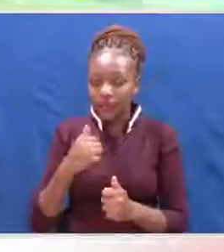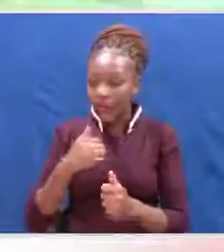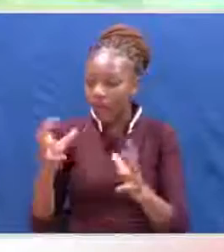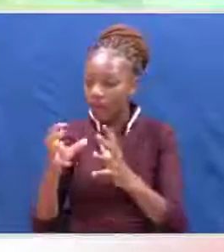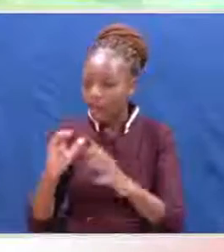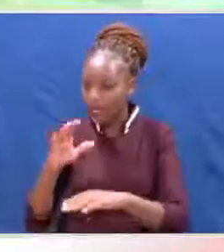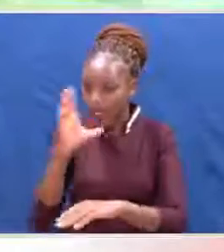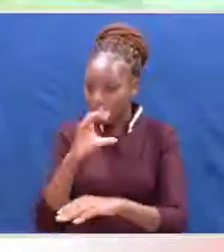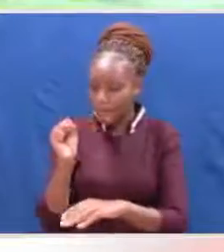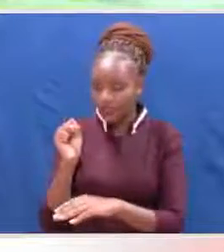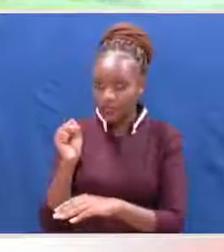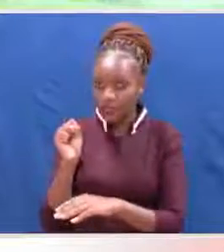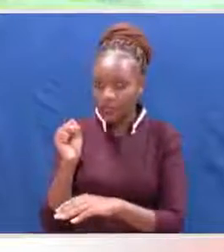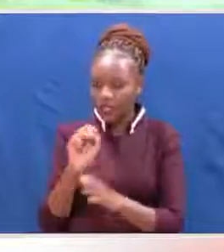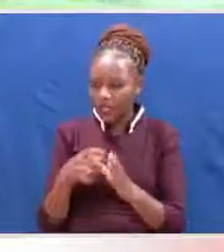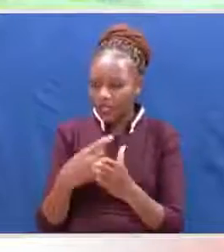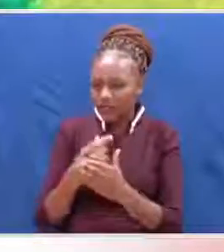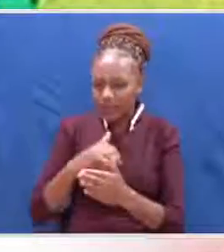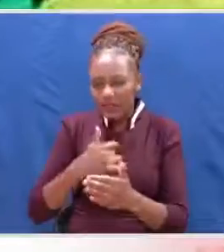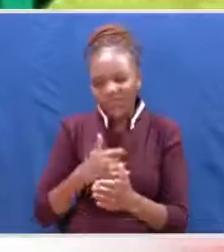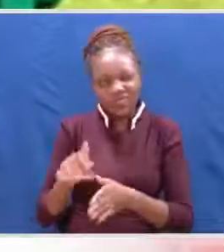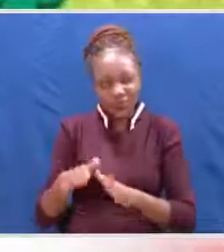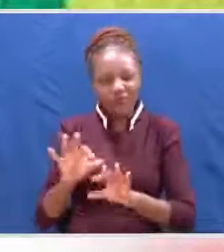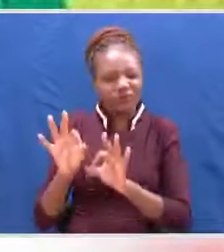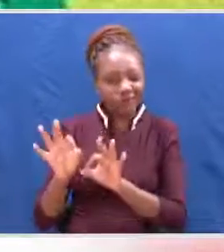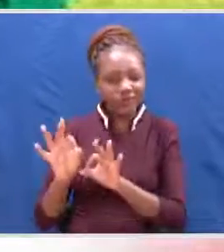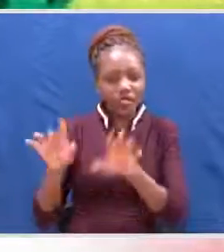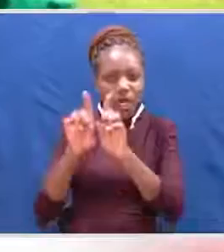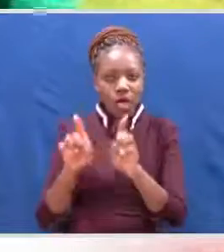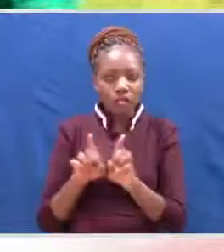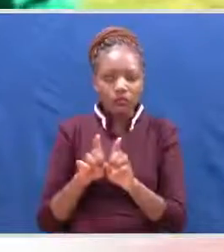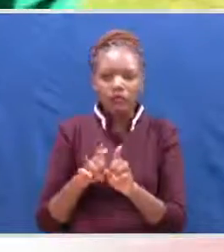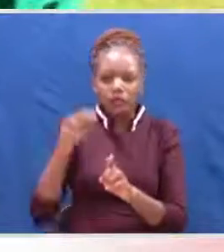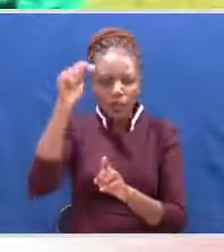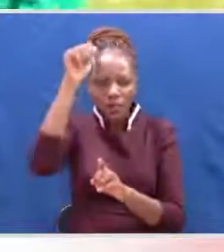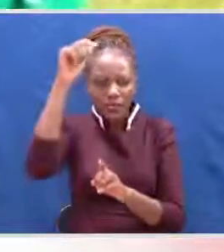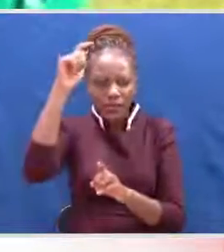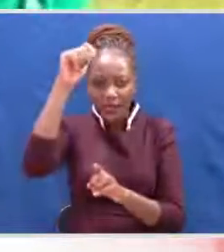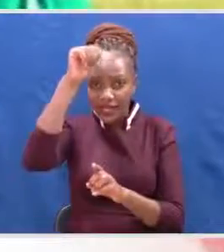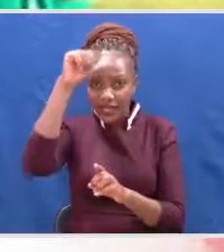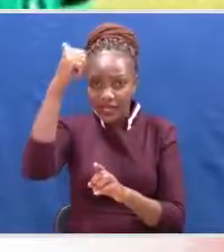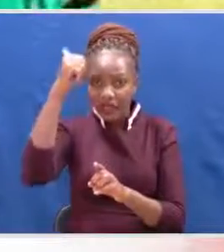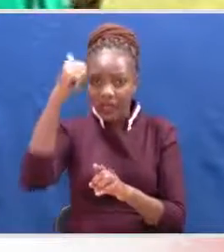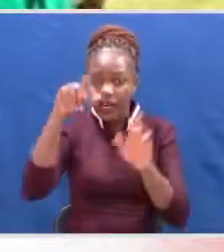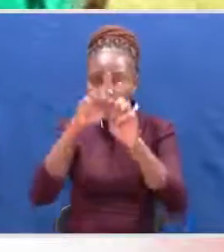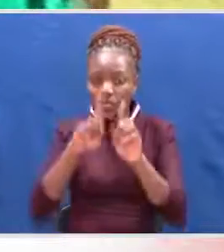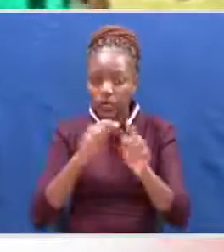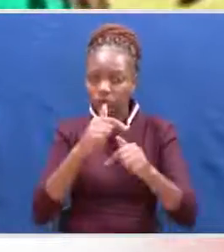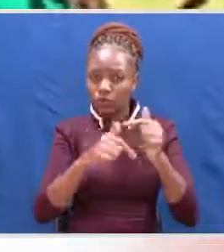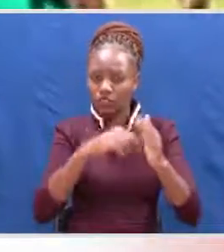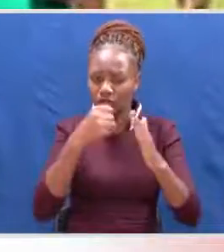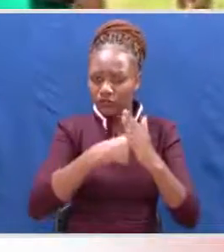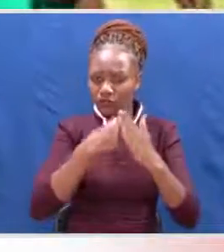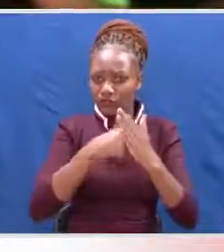poa, nikaona ni opportunity. Sharp as he was, Ochieng cemented his place in Salim